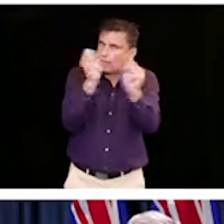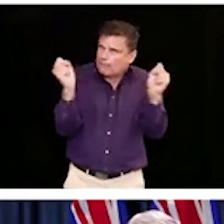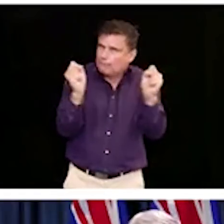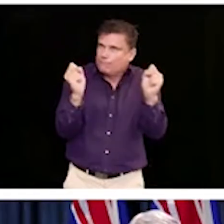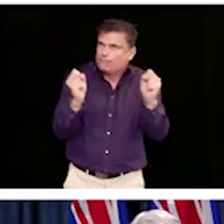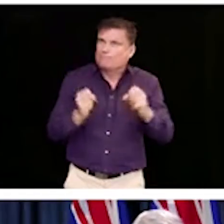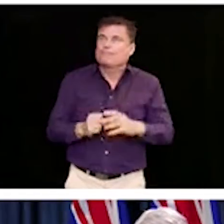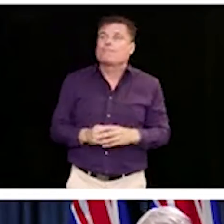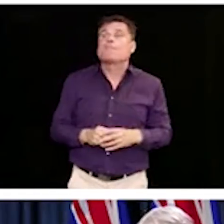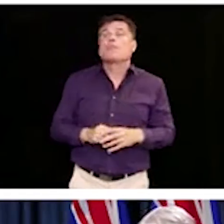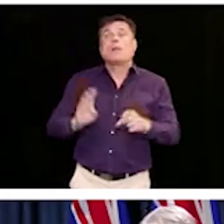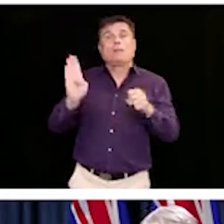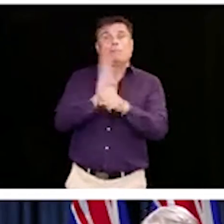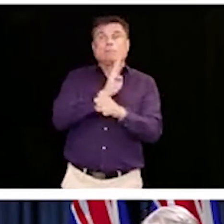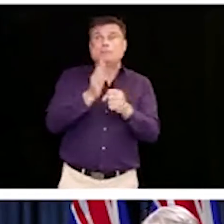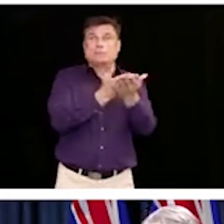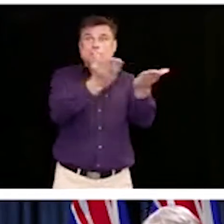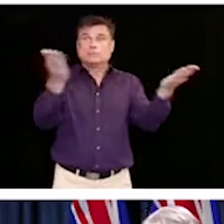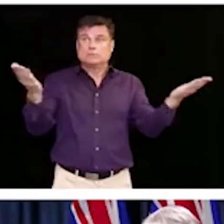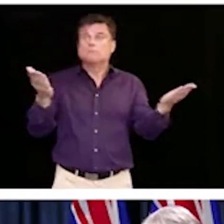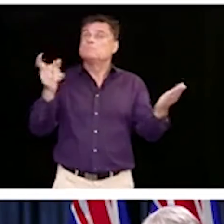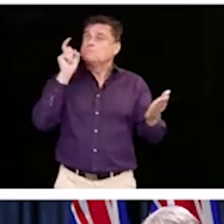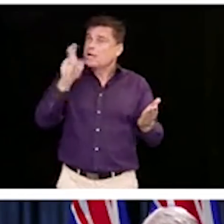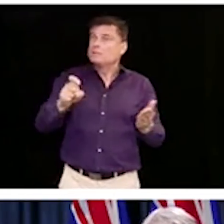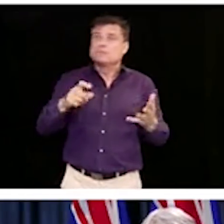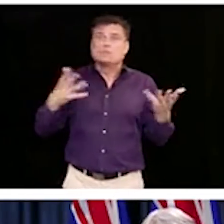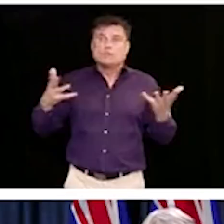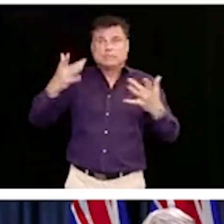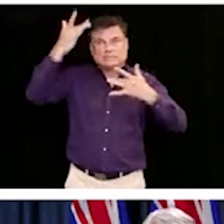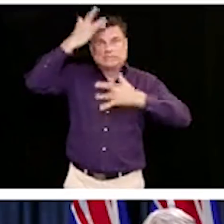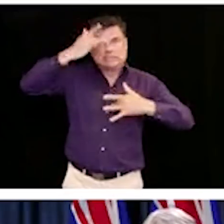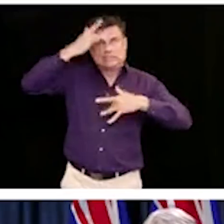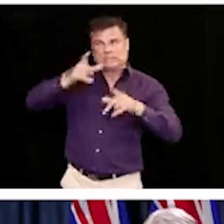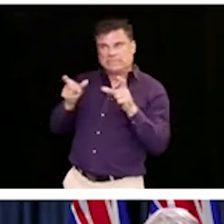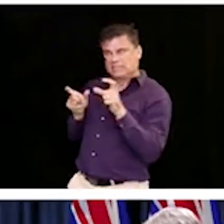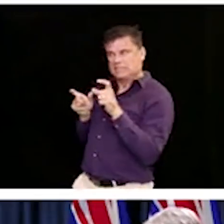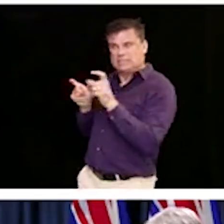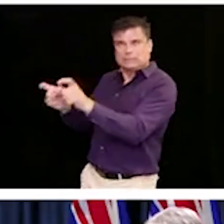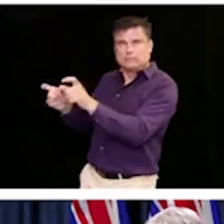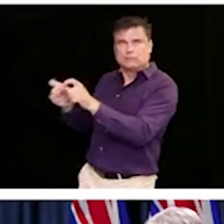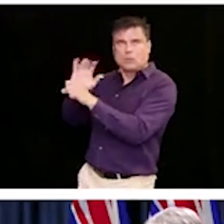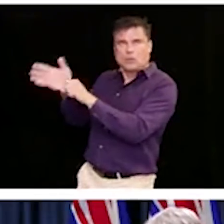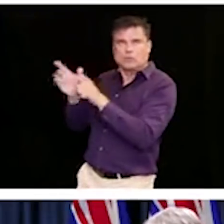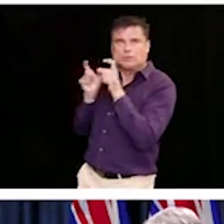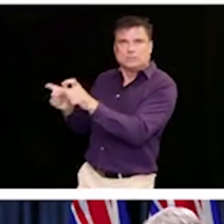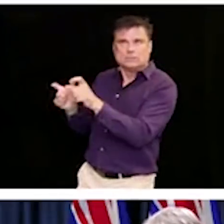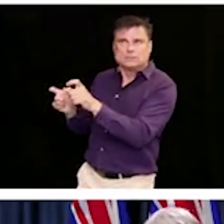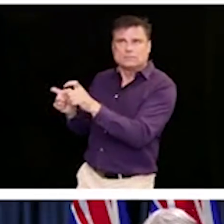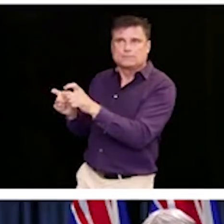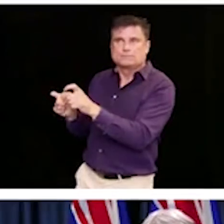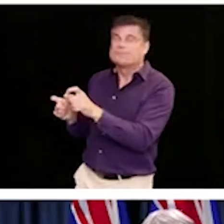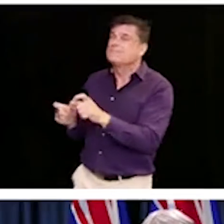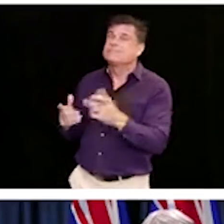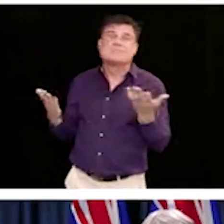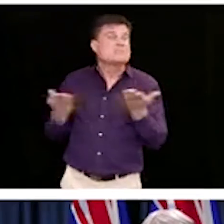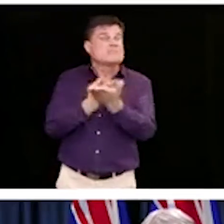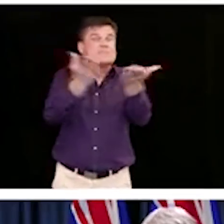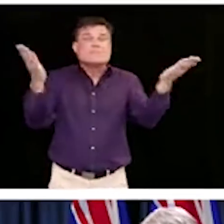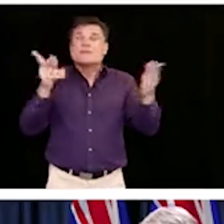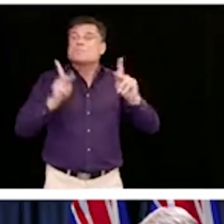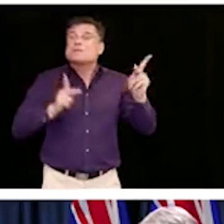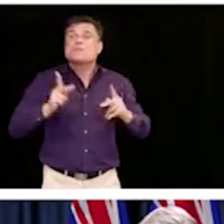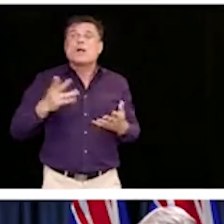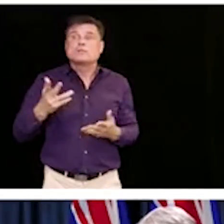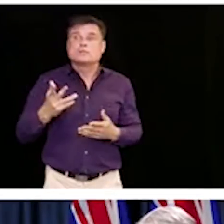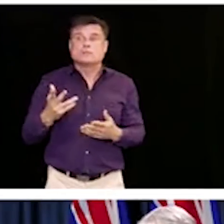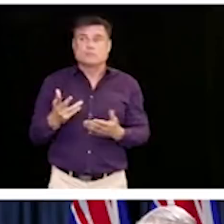businesses can only operate successfully if we work to flatten the curve. People can only spend funds at BC businesses if